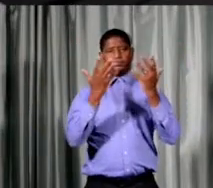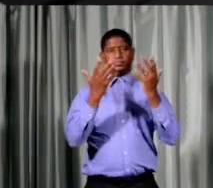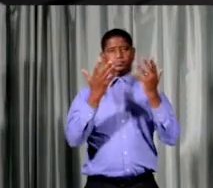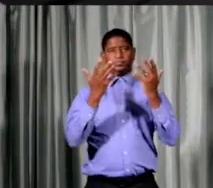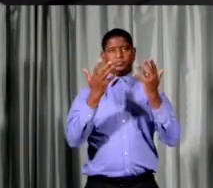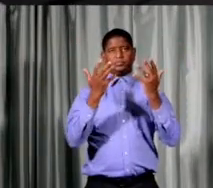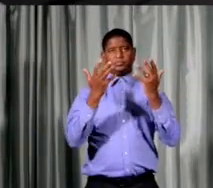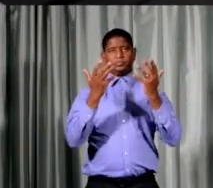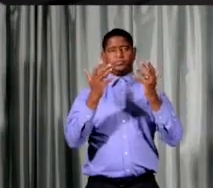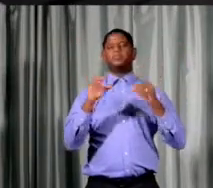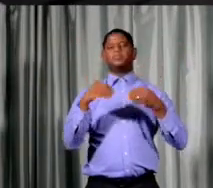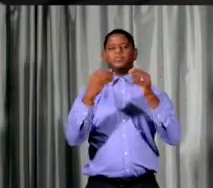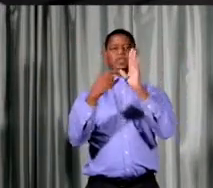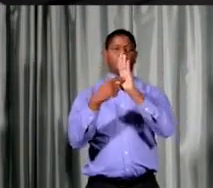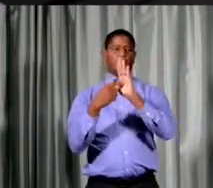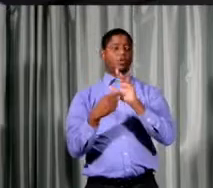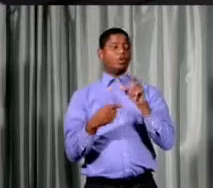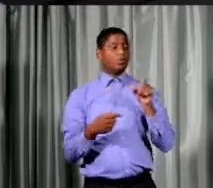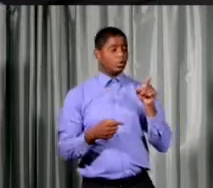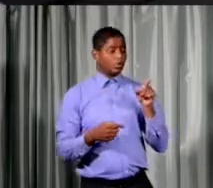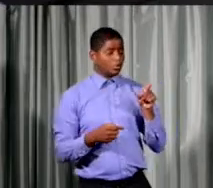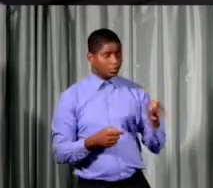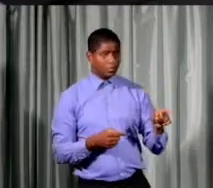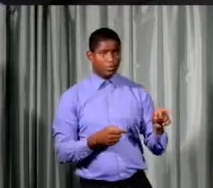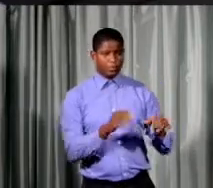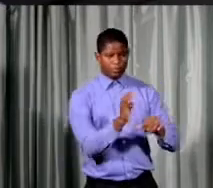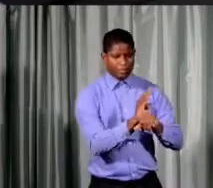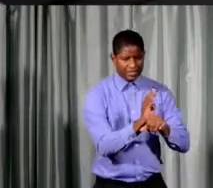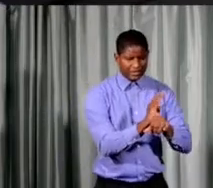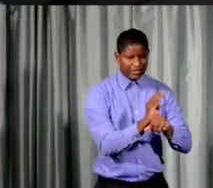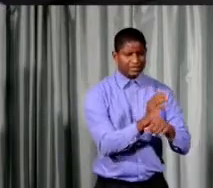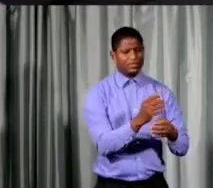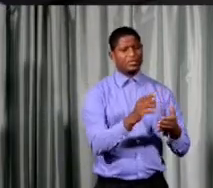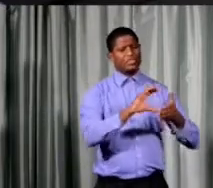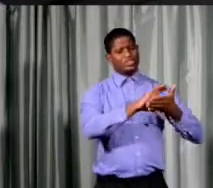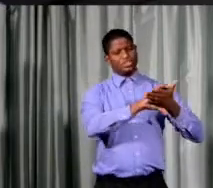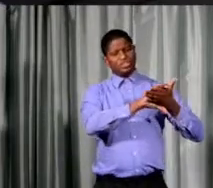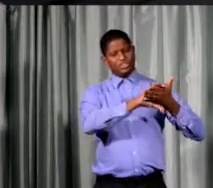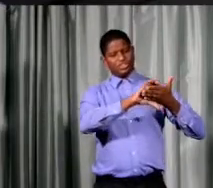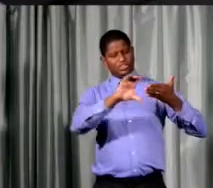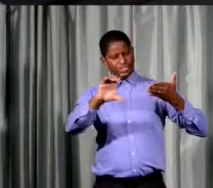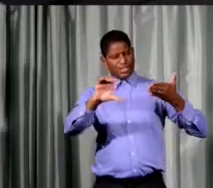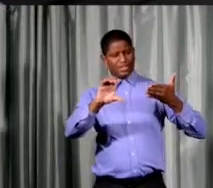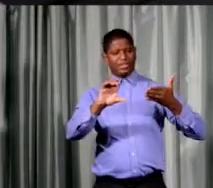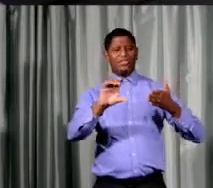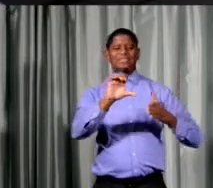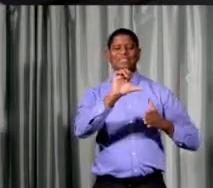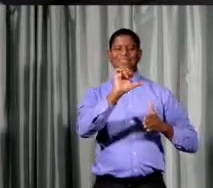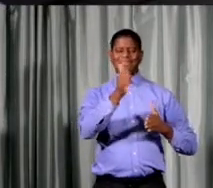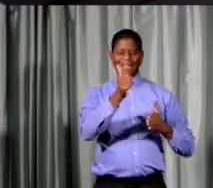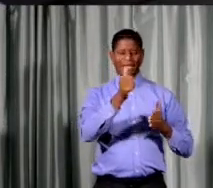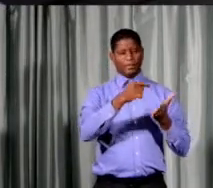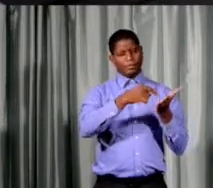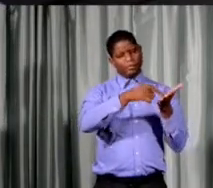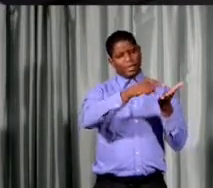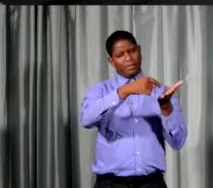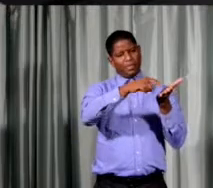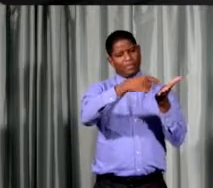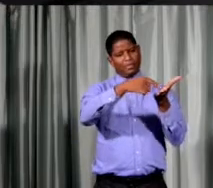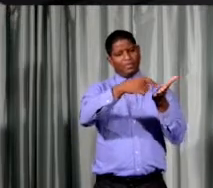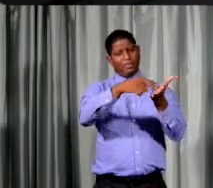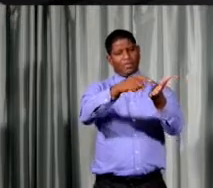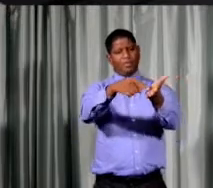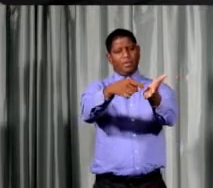that the bank didn't know. You issue checks. You issue 10 checks for the month. On the bank statement, you only see 2